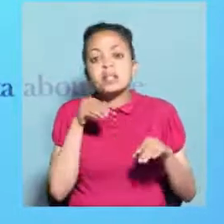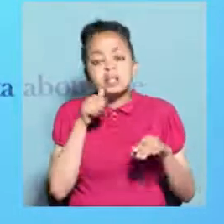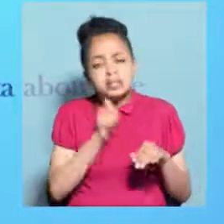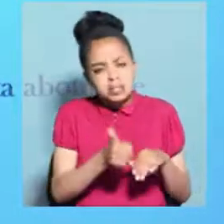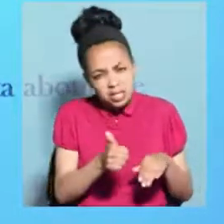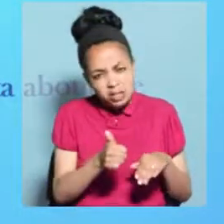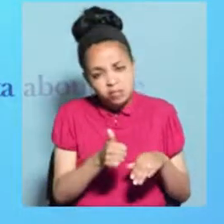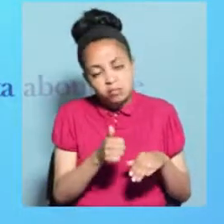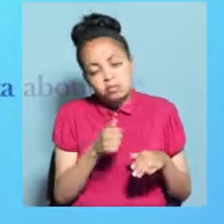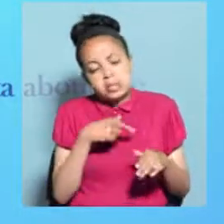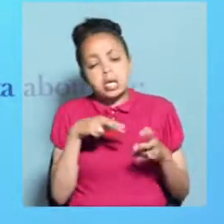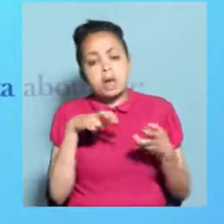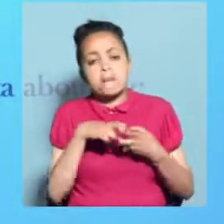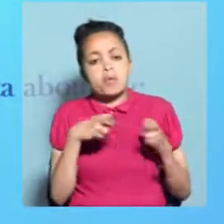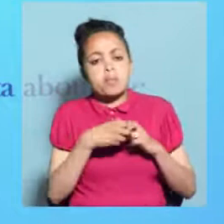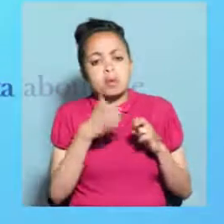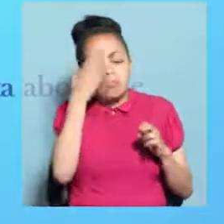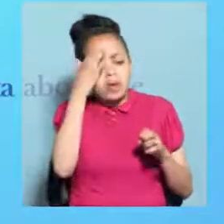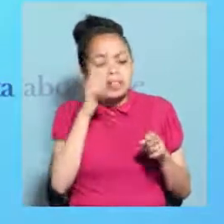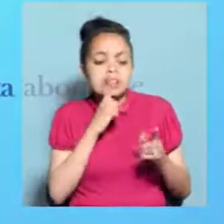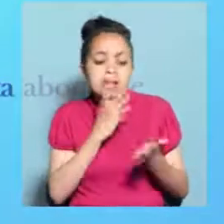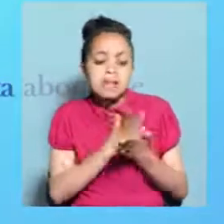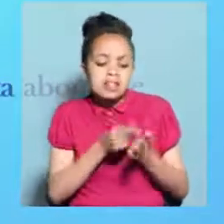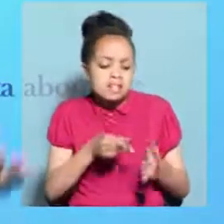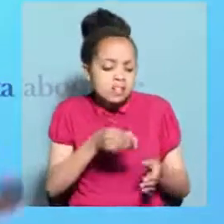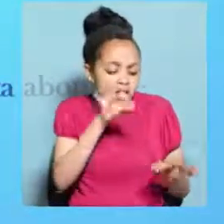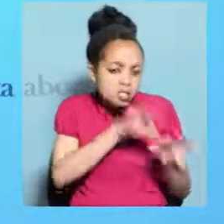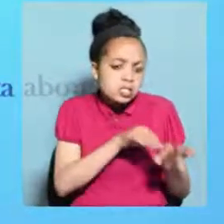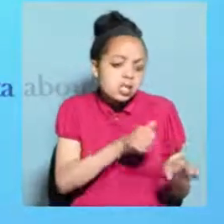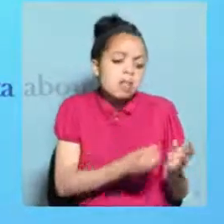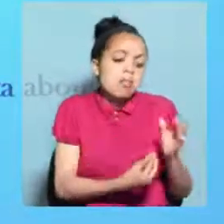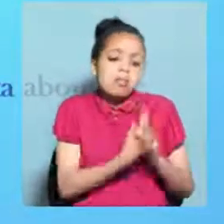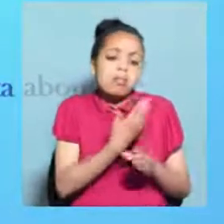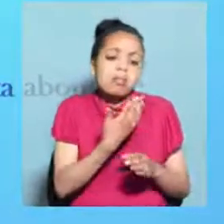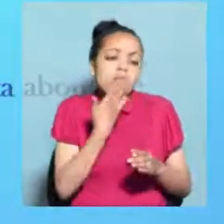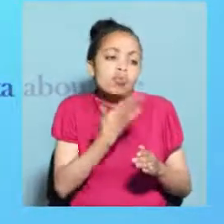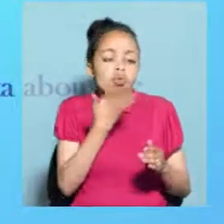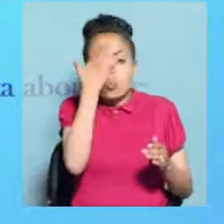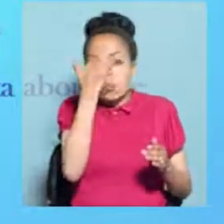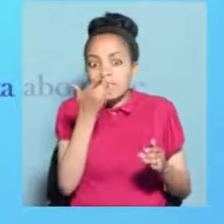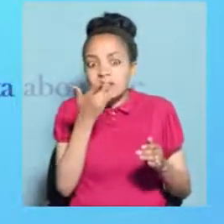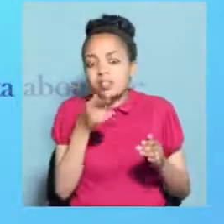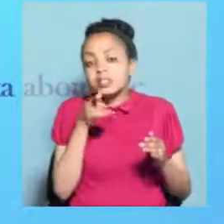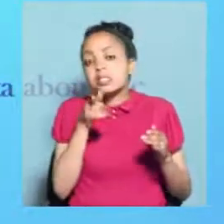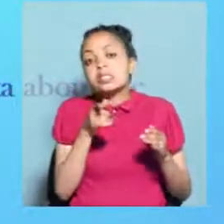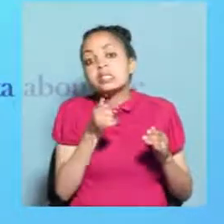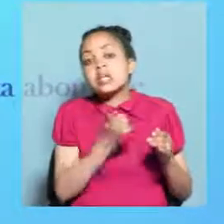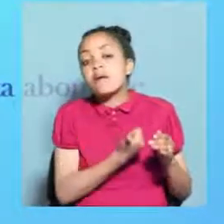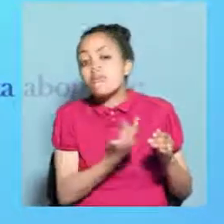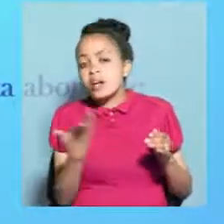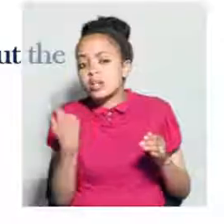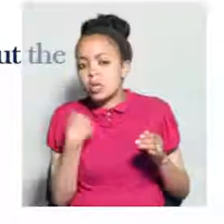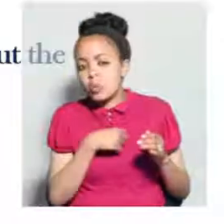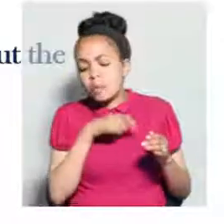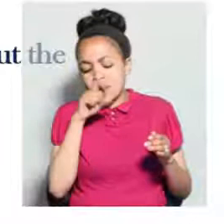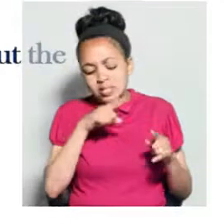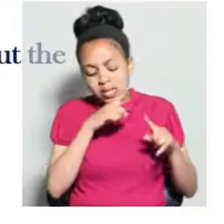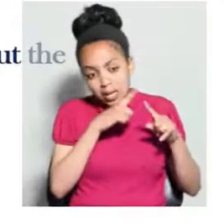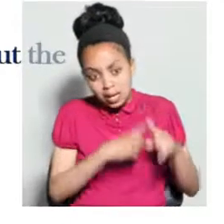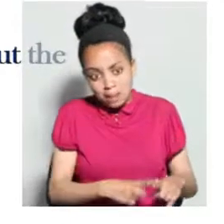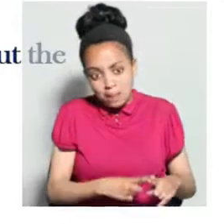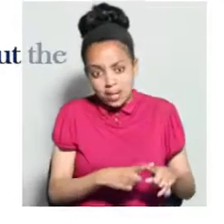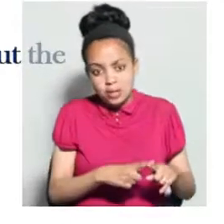problem. This is a beginning problem. Before we give, because it is something a factor, we must be depend